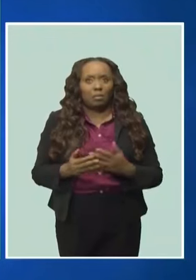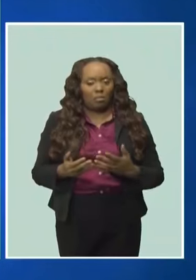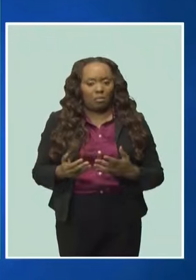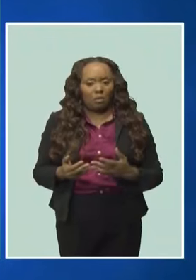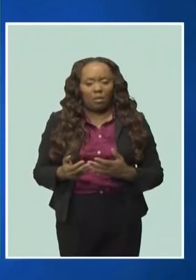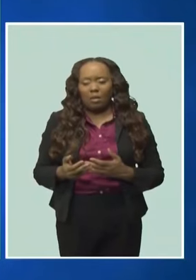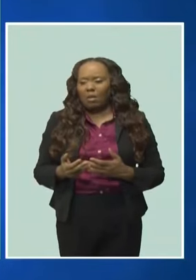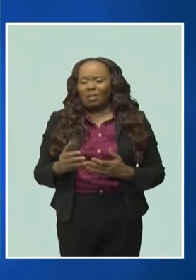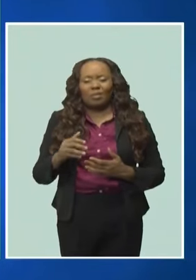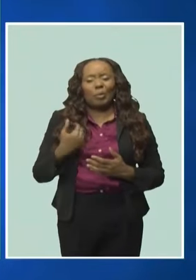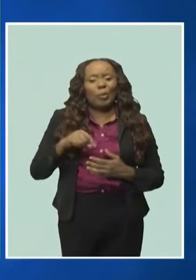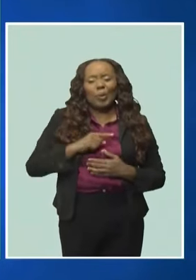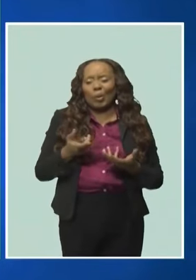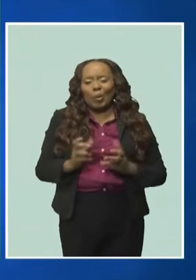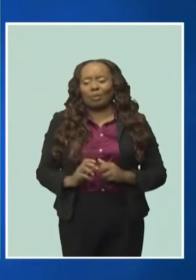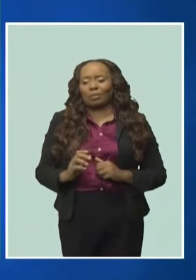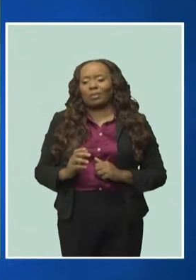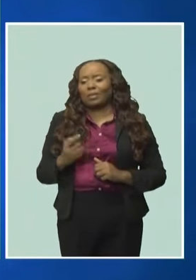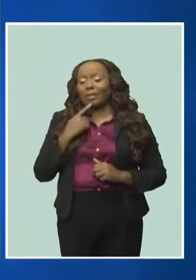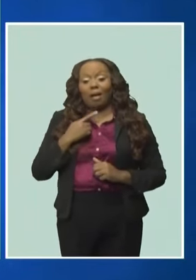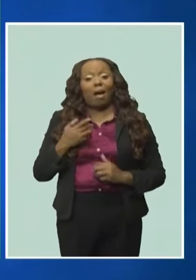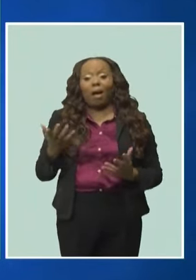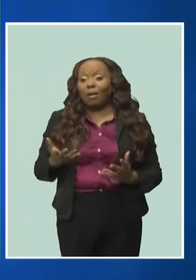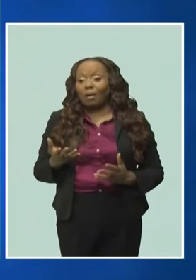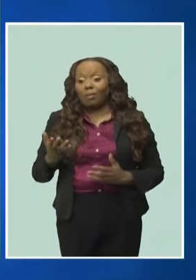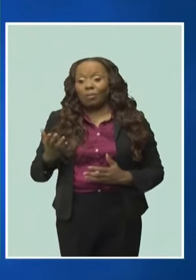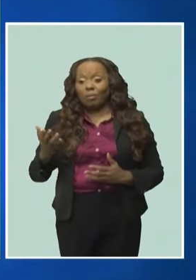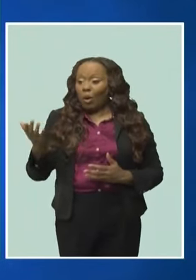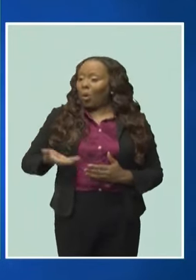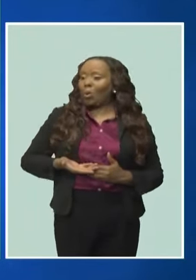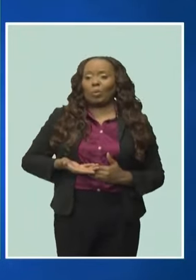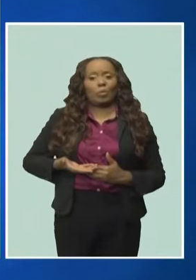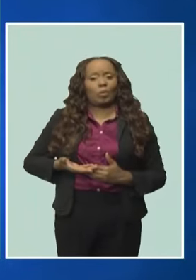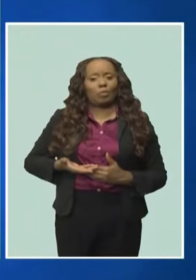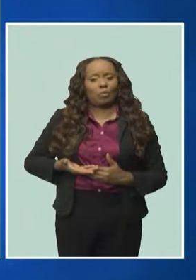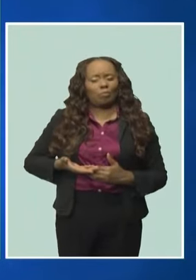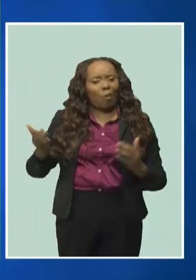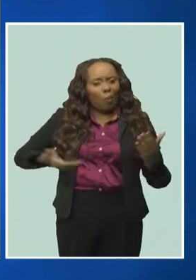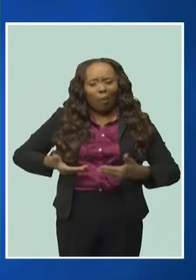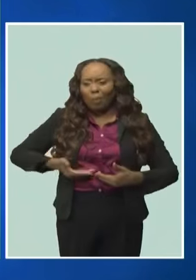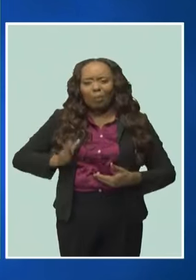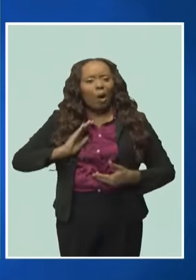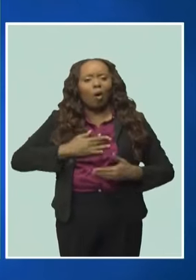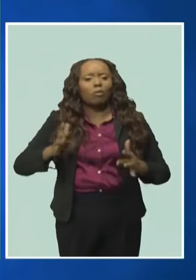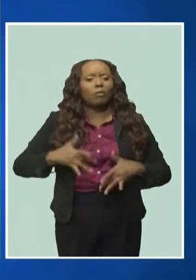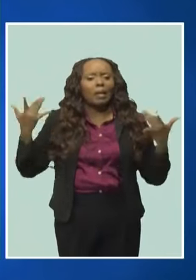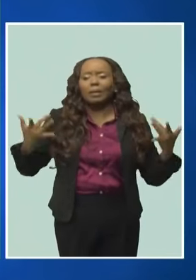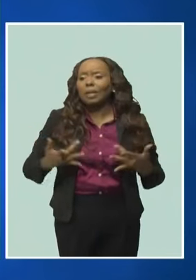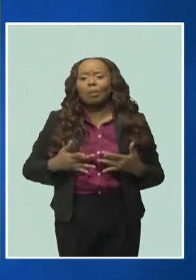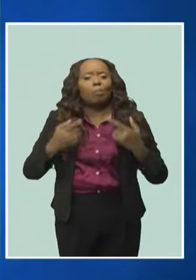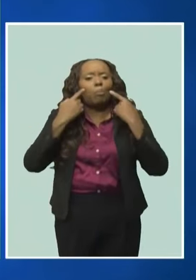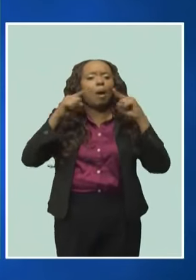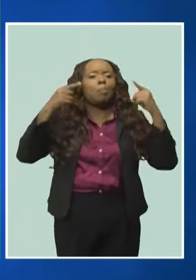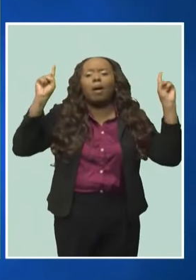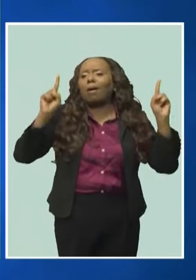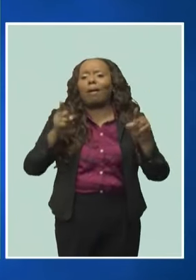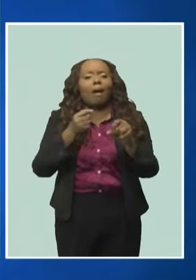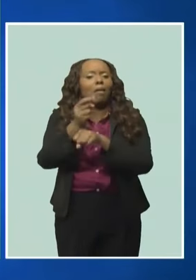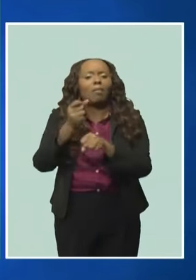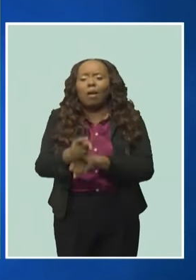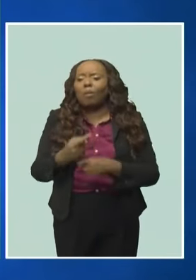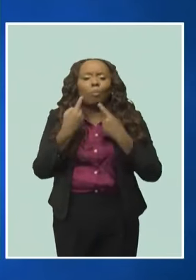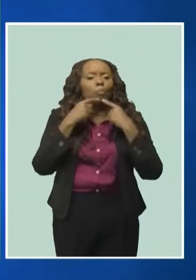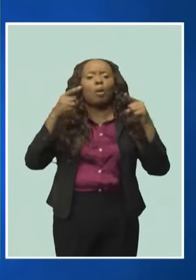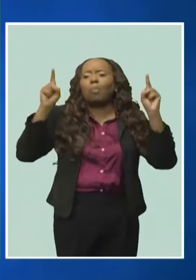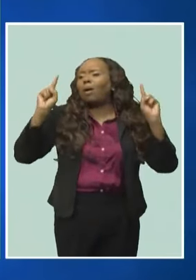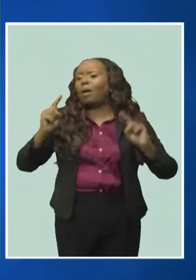host an event. Certainly the event is powerful. Certainly the event achieves every year its objective